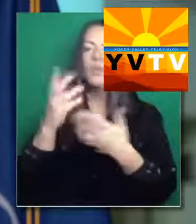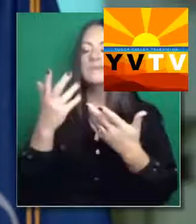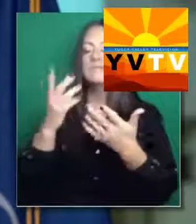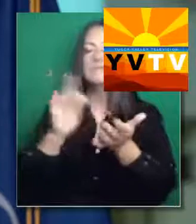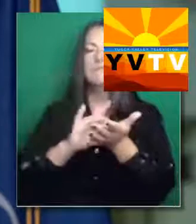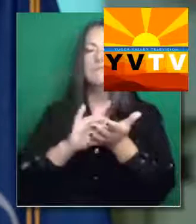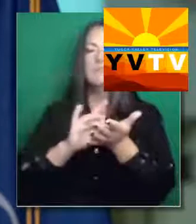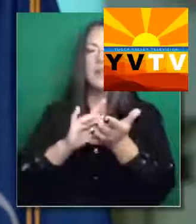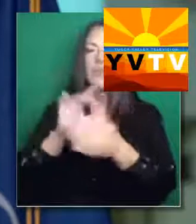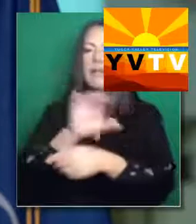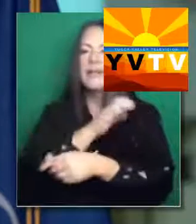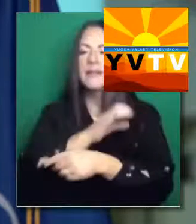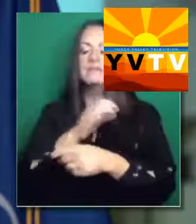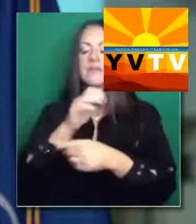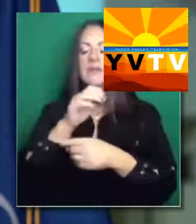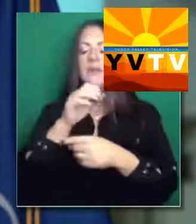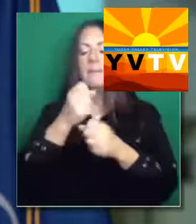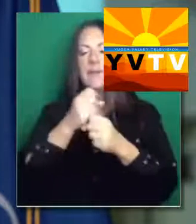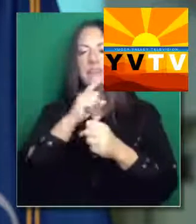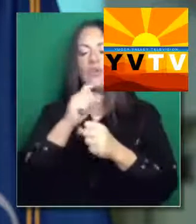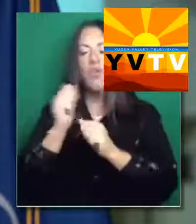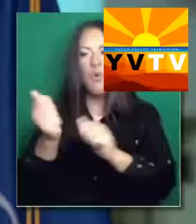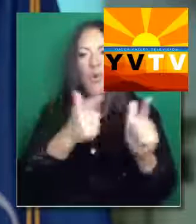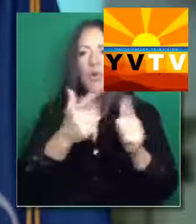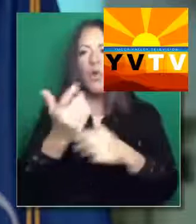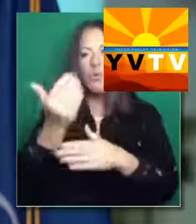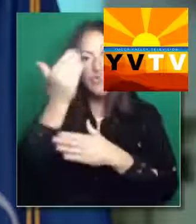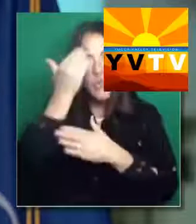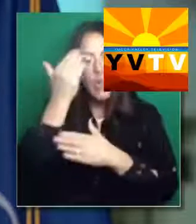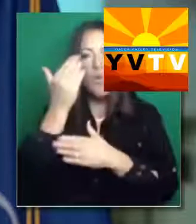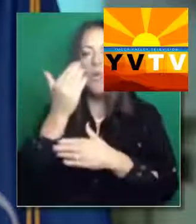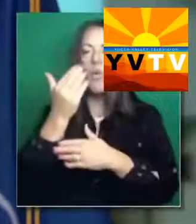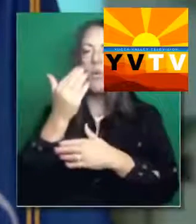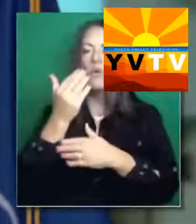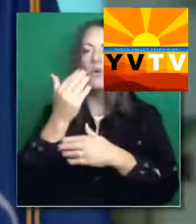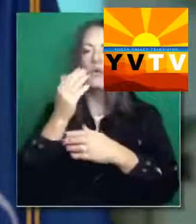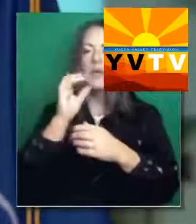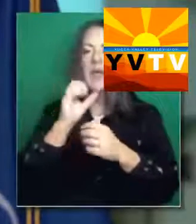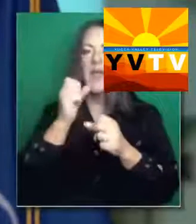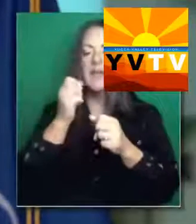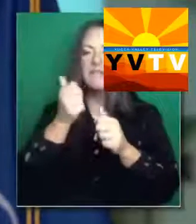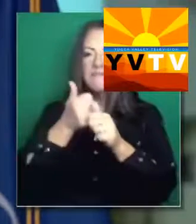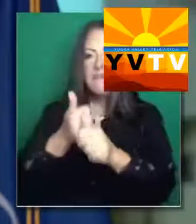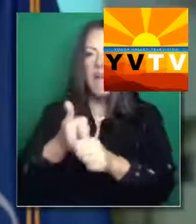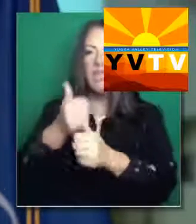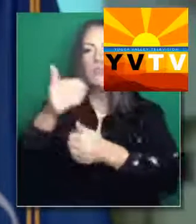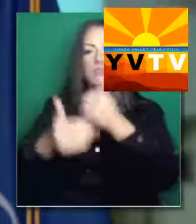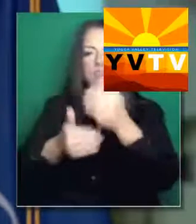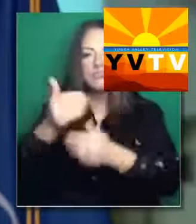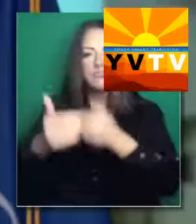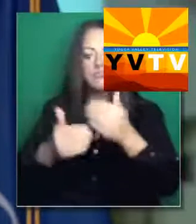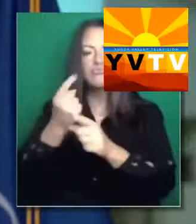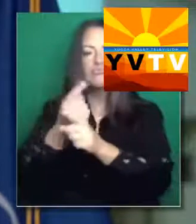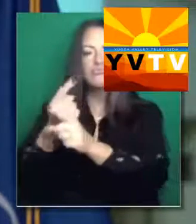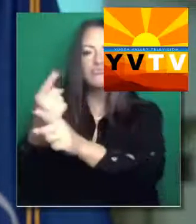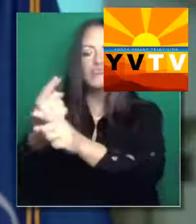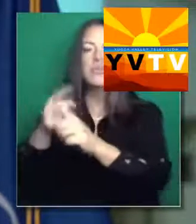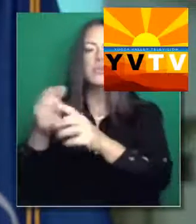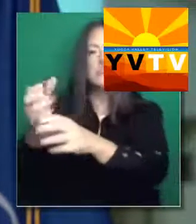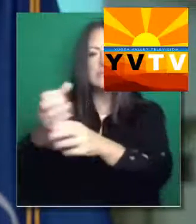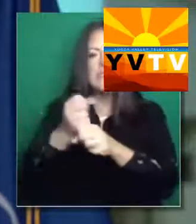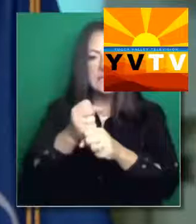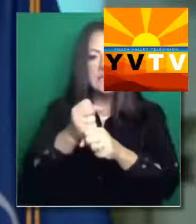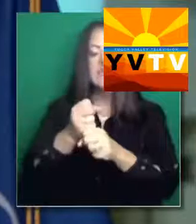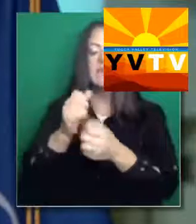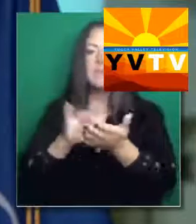hands approach that needs to be advanced. Again, we'll talk more about that in the next 48 or so hours in more detail and specificity. But